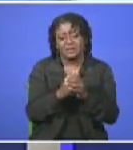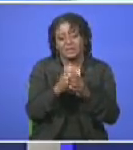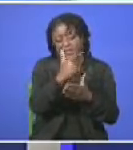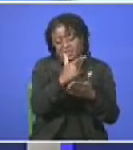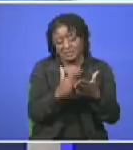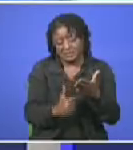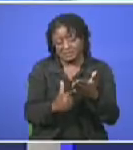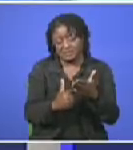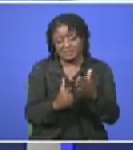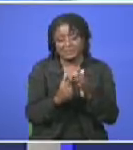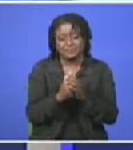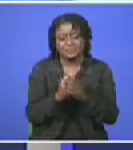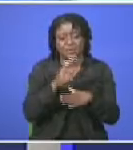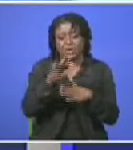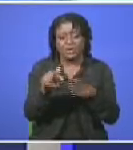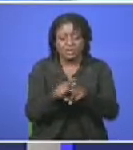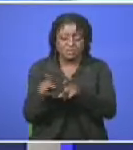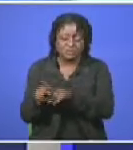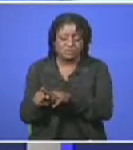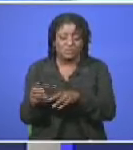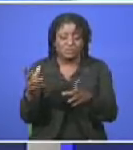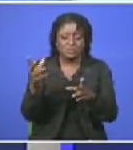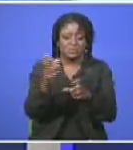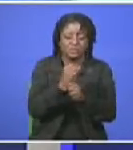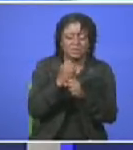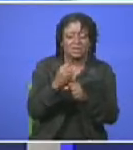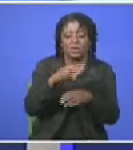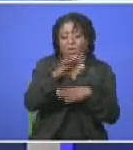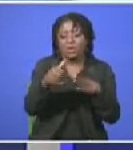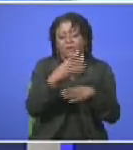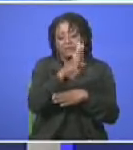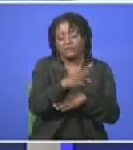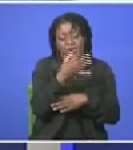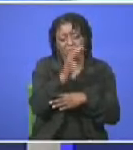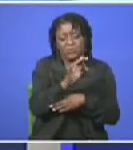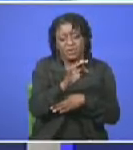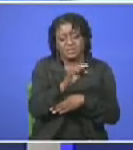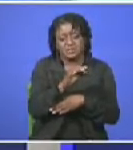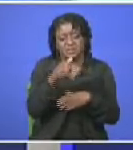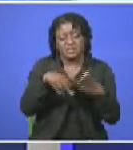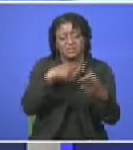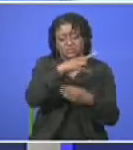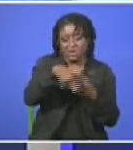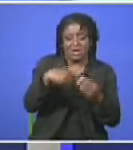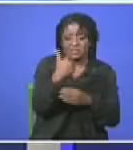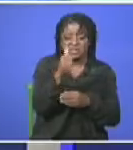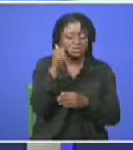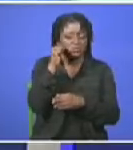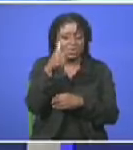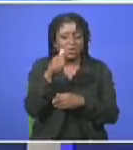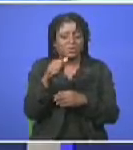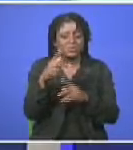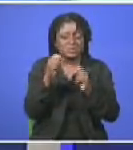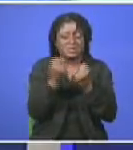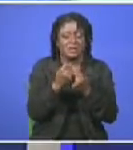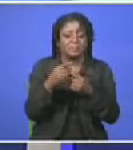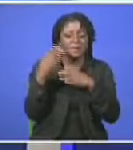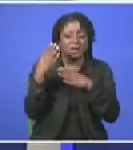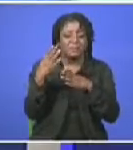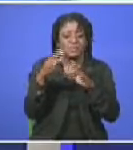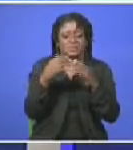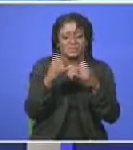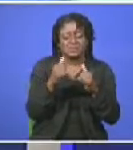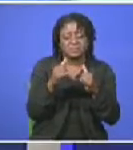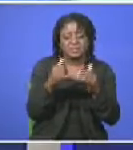Byron Small, and Chappelle Wims also sweeping all 4 points against Djibouti. Now in round 10 tomorrow, Team Bahamas takes on Mauritius in the open